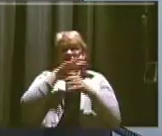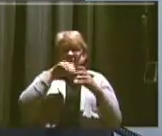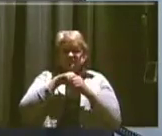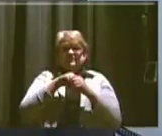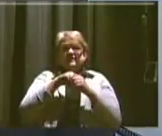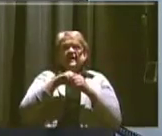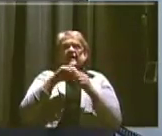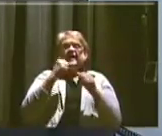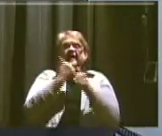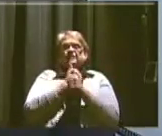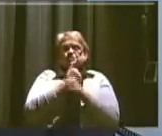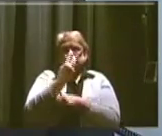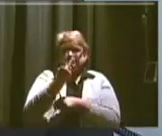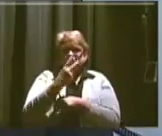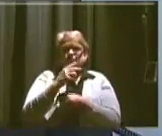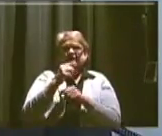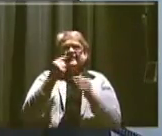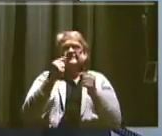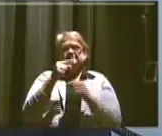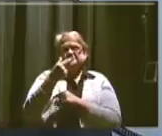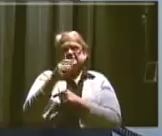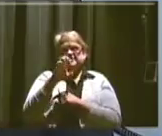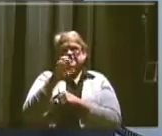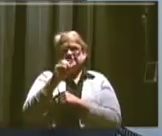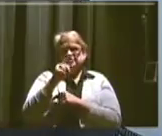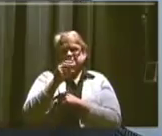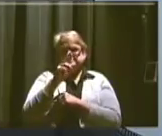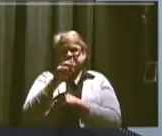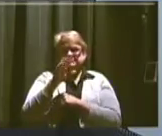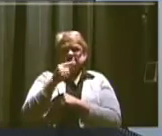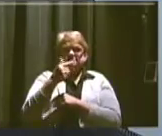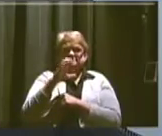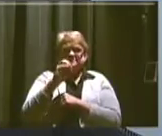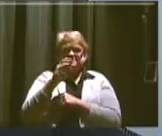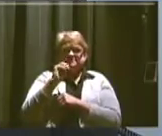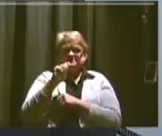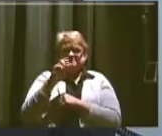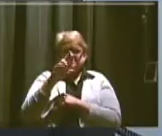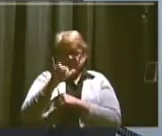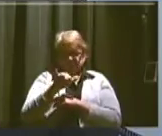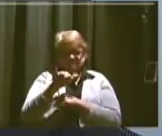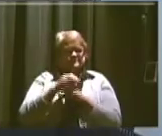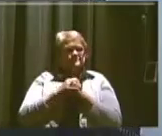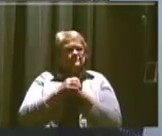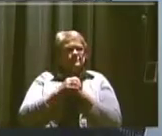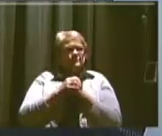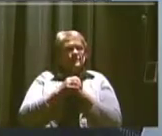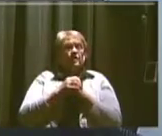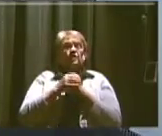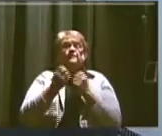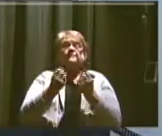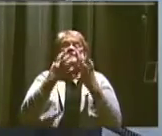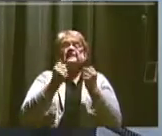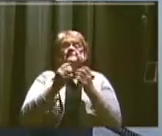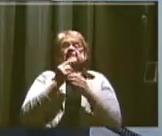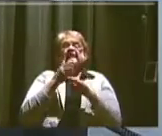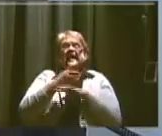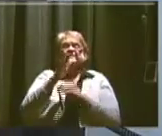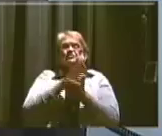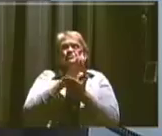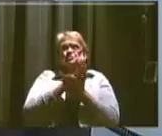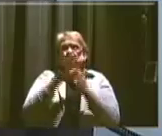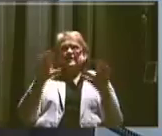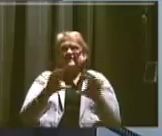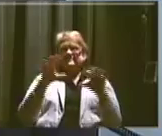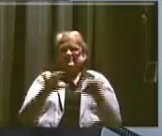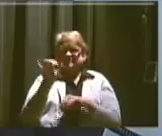2 and geometry concepts, as well as countless hours in after-school activities. Members